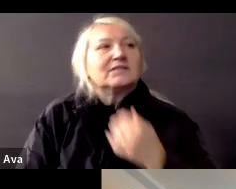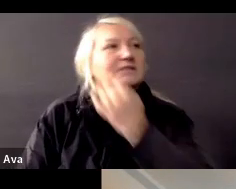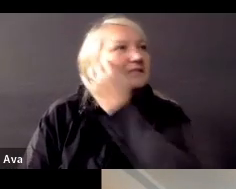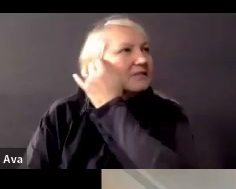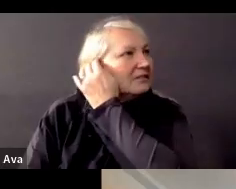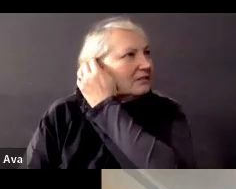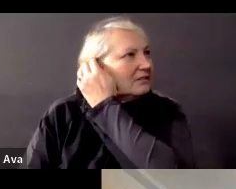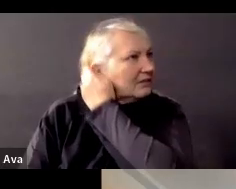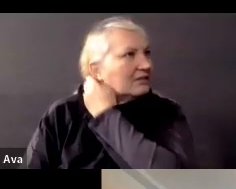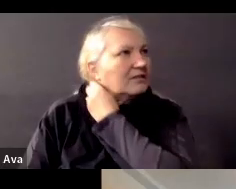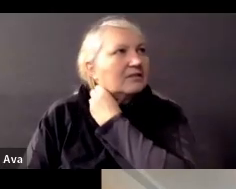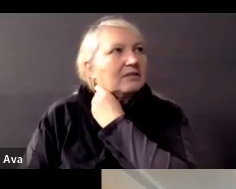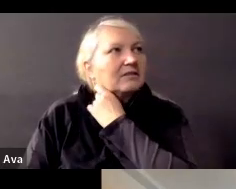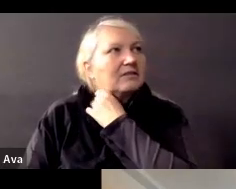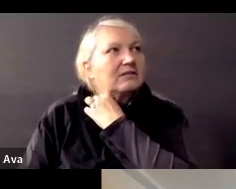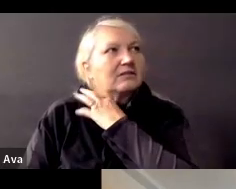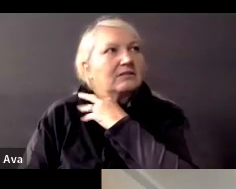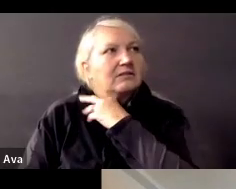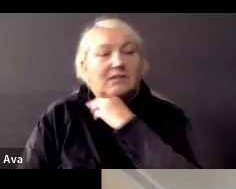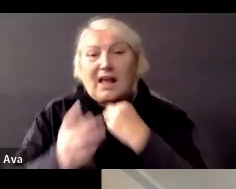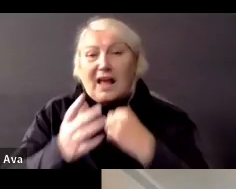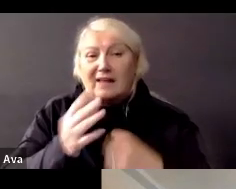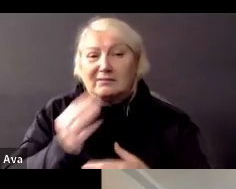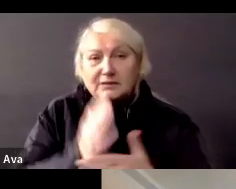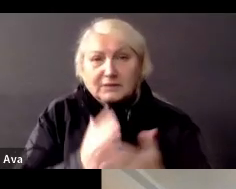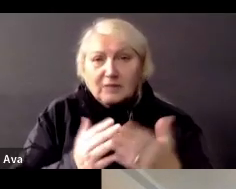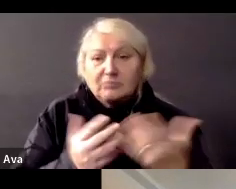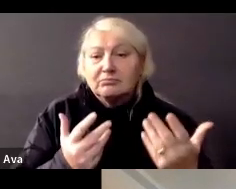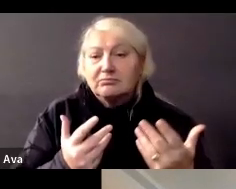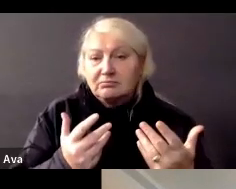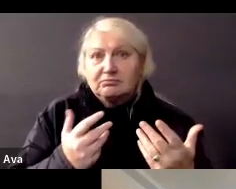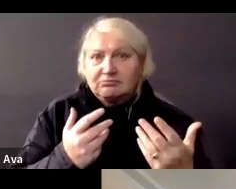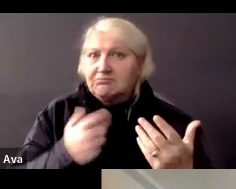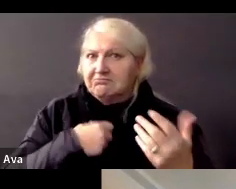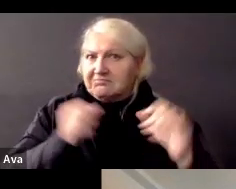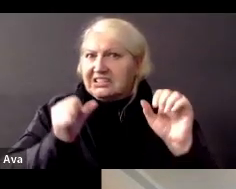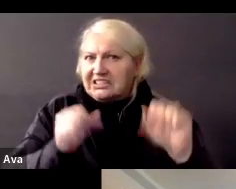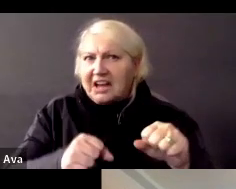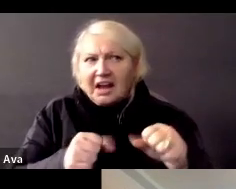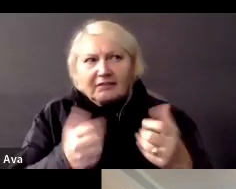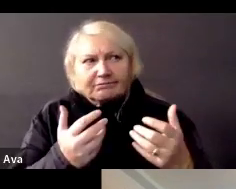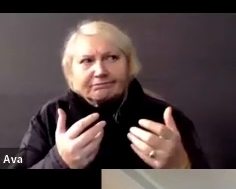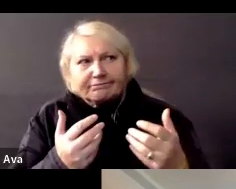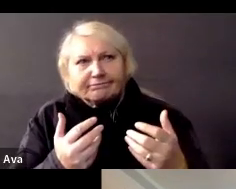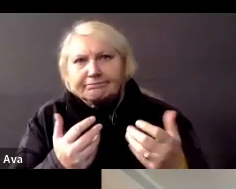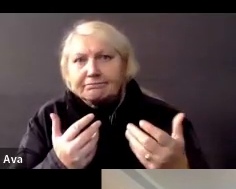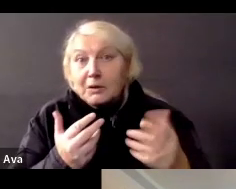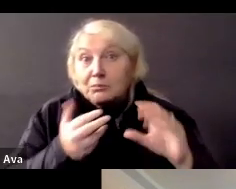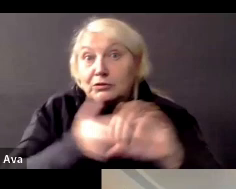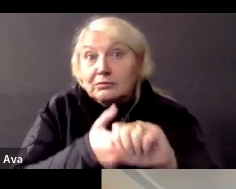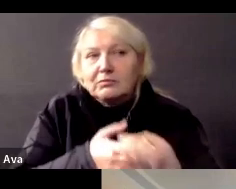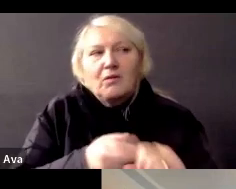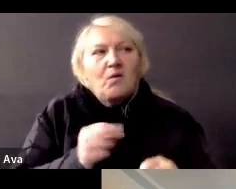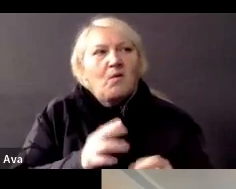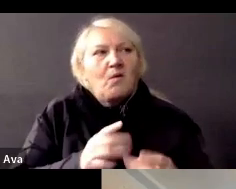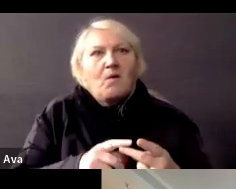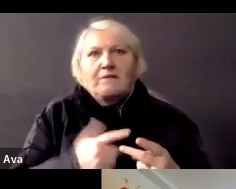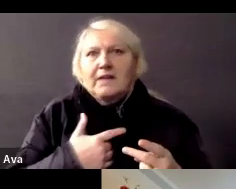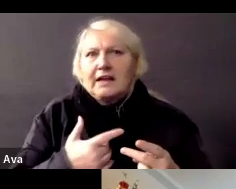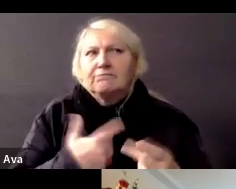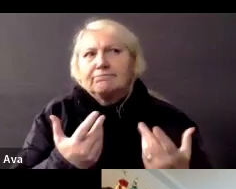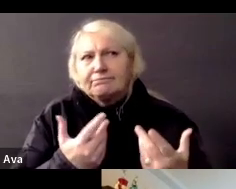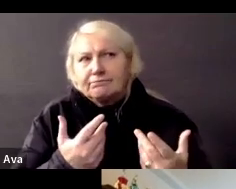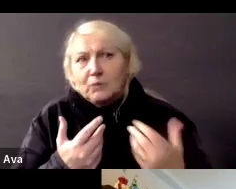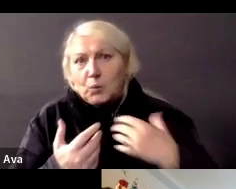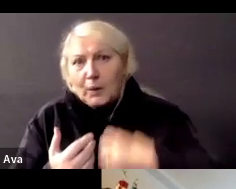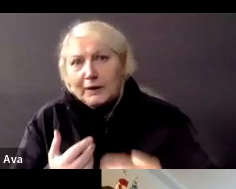that we are able to participate and be included or wish to be